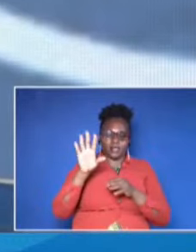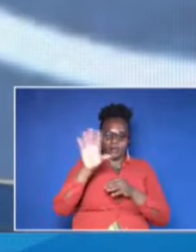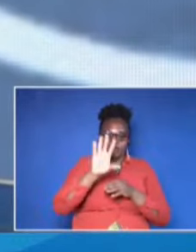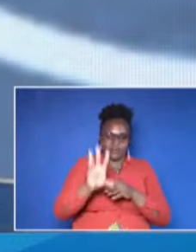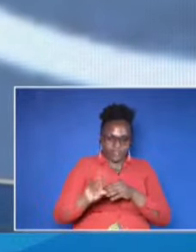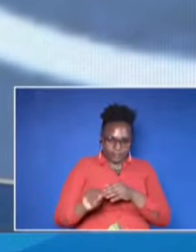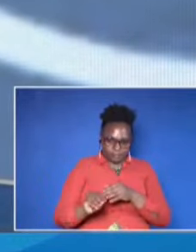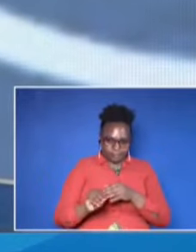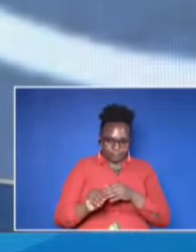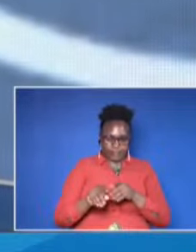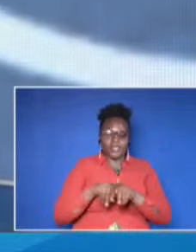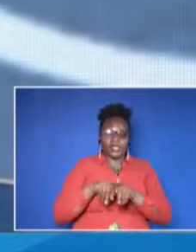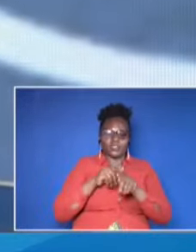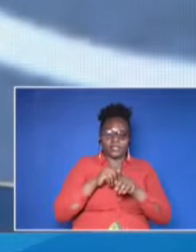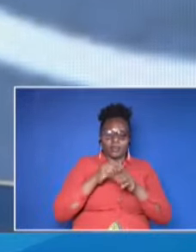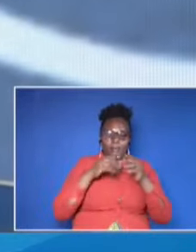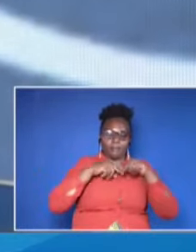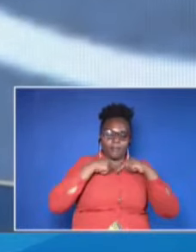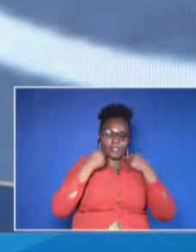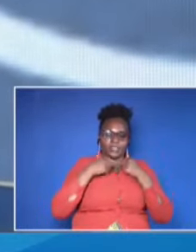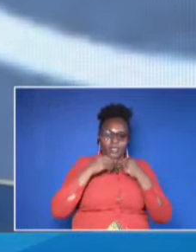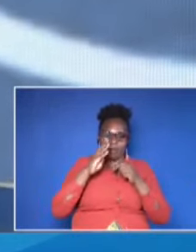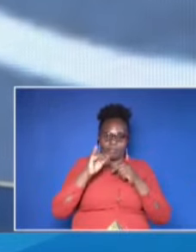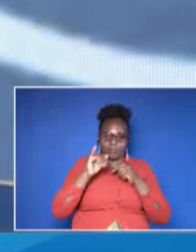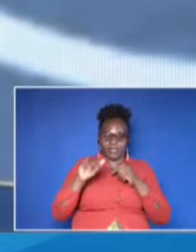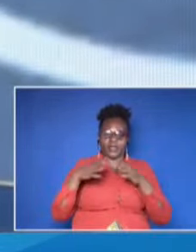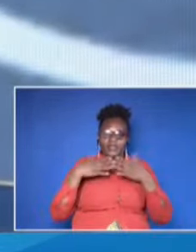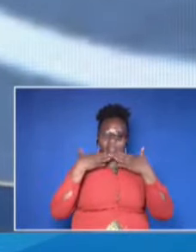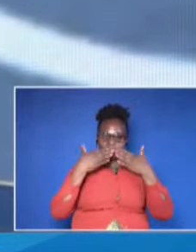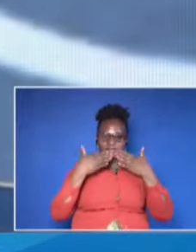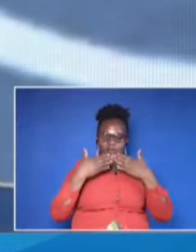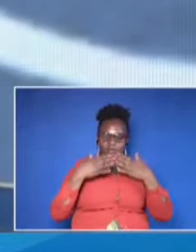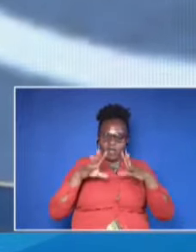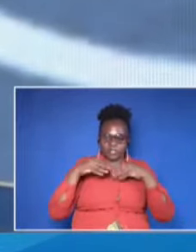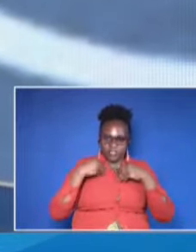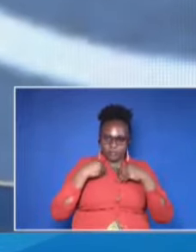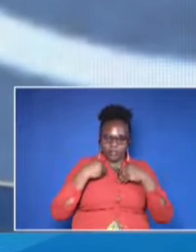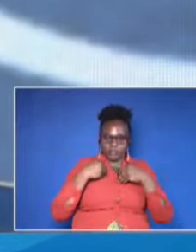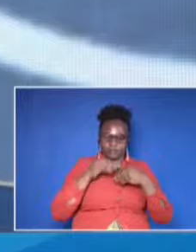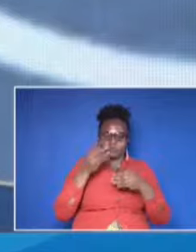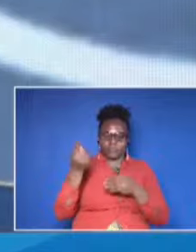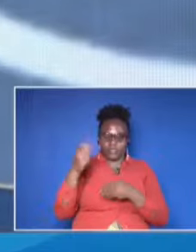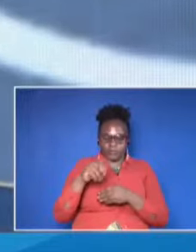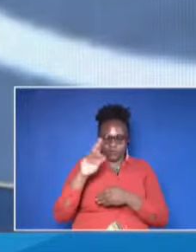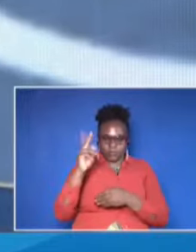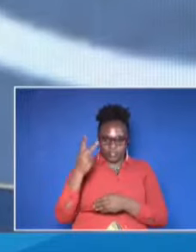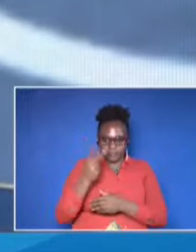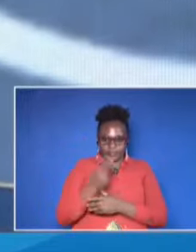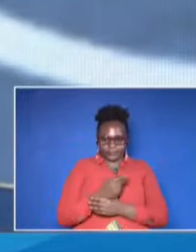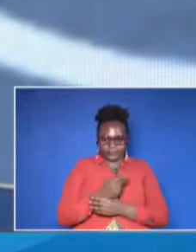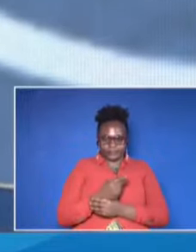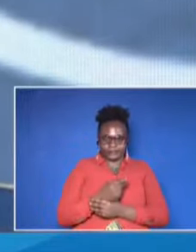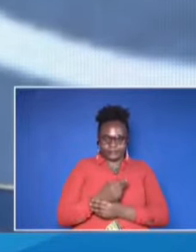Africa pastor Ben thank you for accepting our request to come to